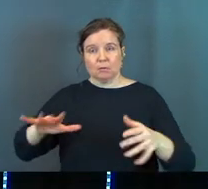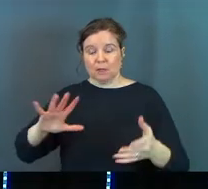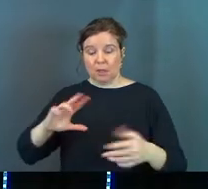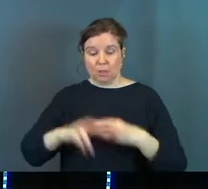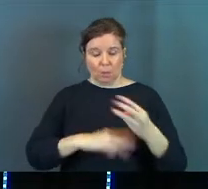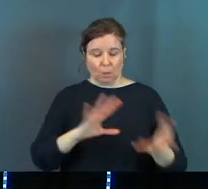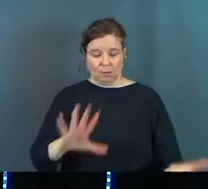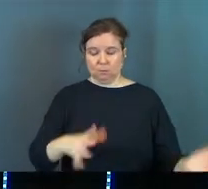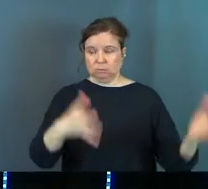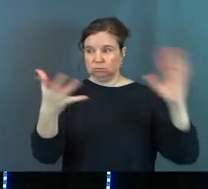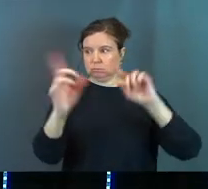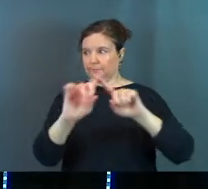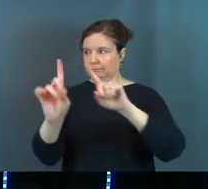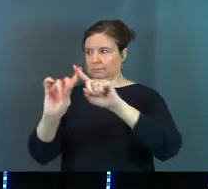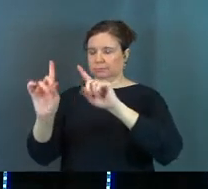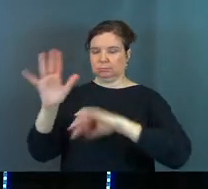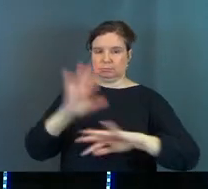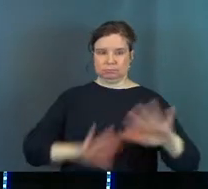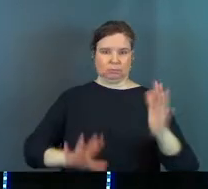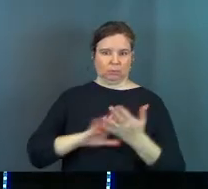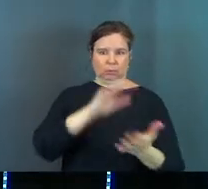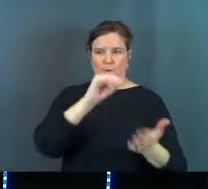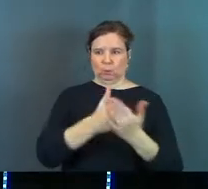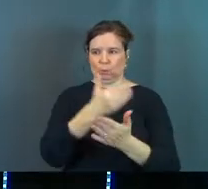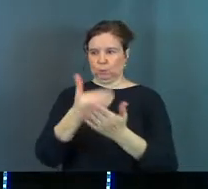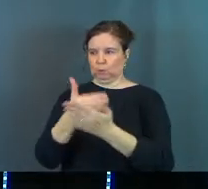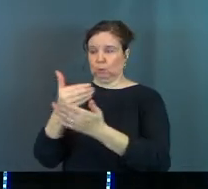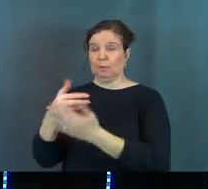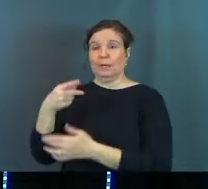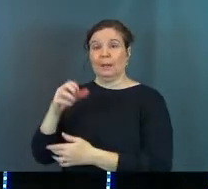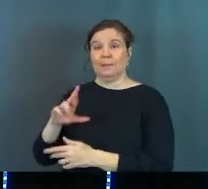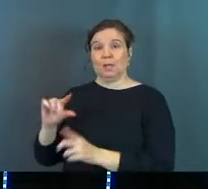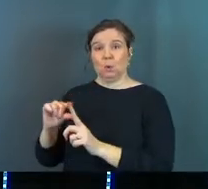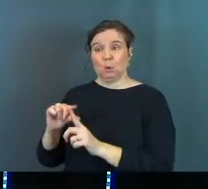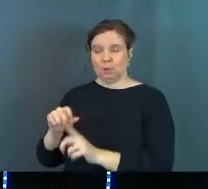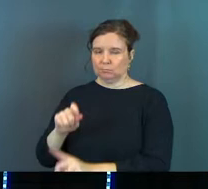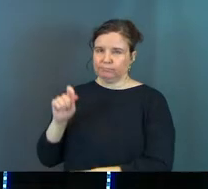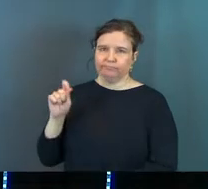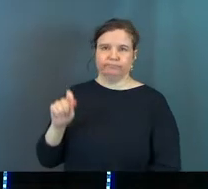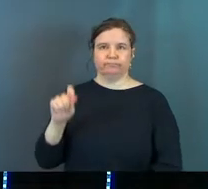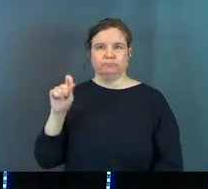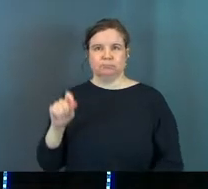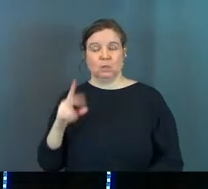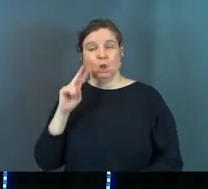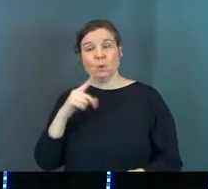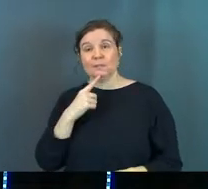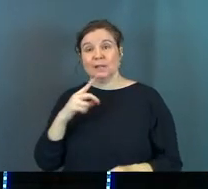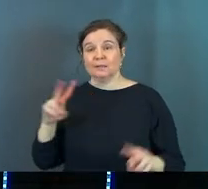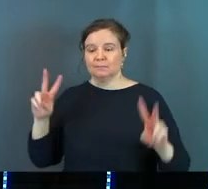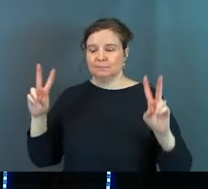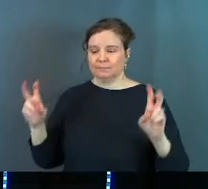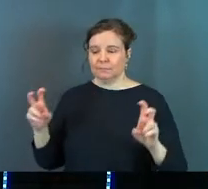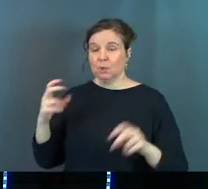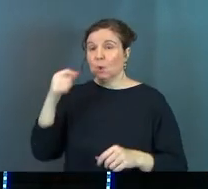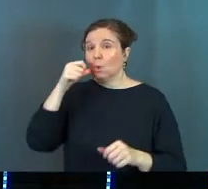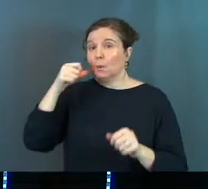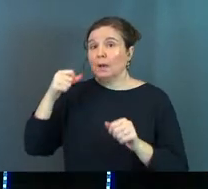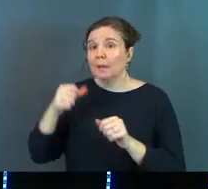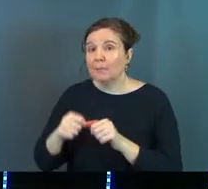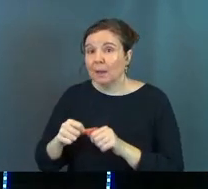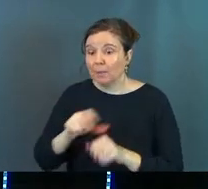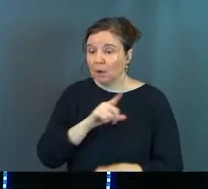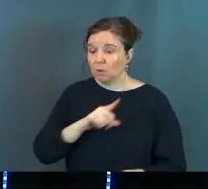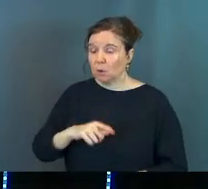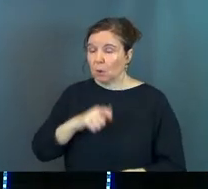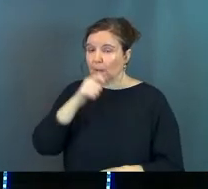the ancient world upside down, they're planting all these churches, Peter's word was it. Look at what he says. He says, remember,